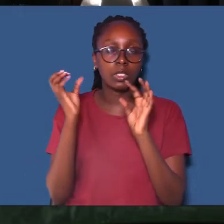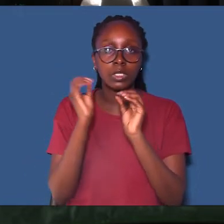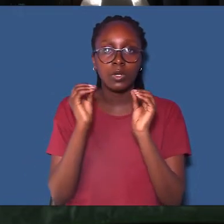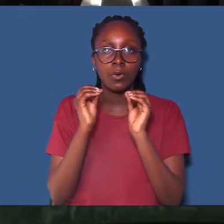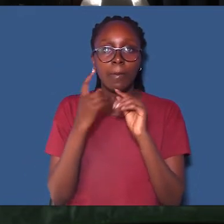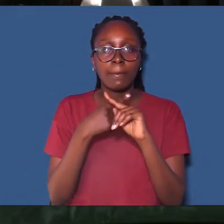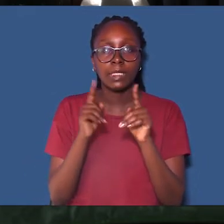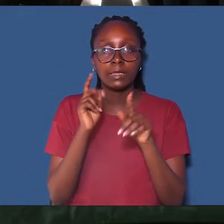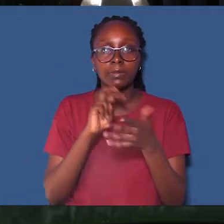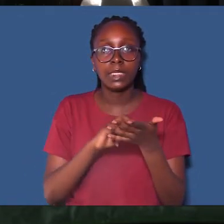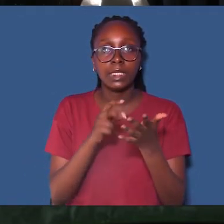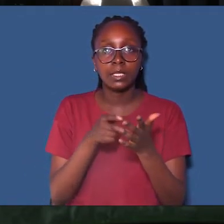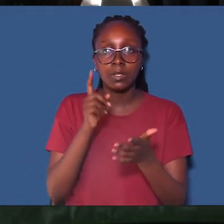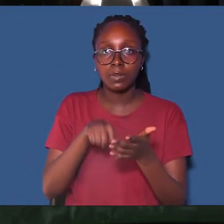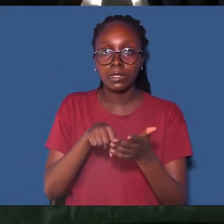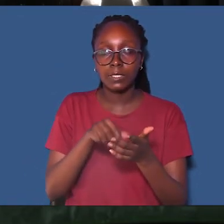us